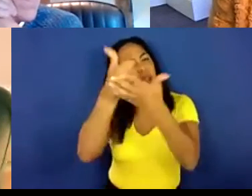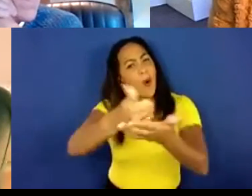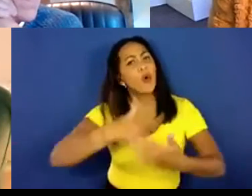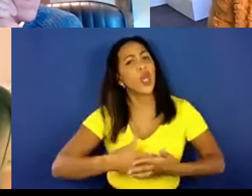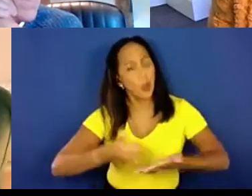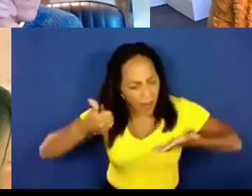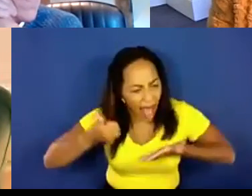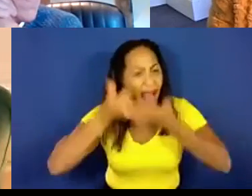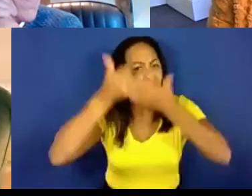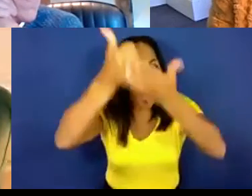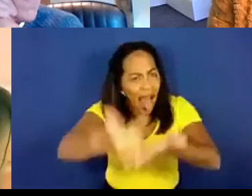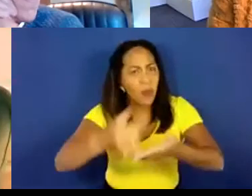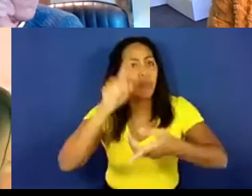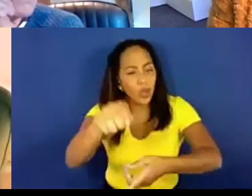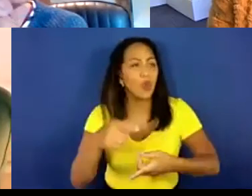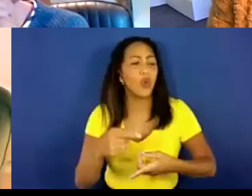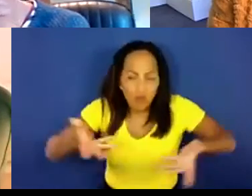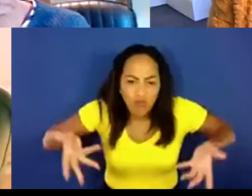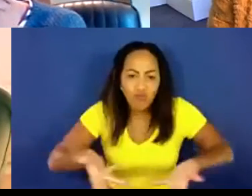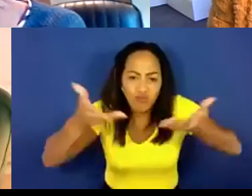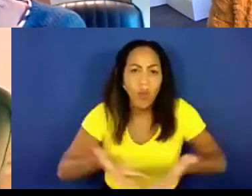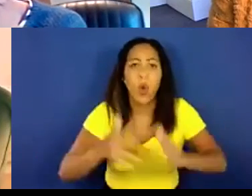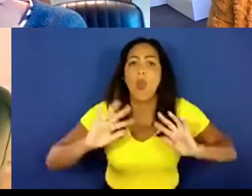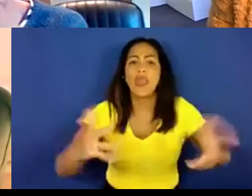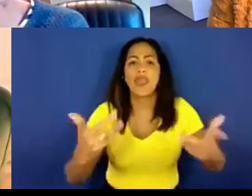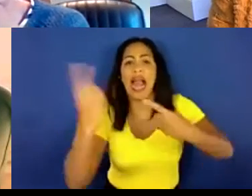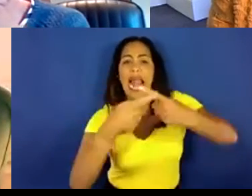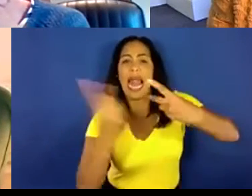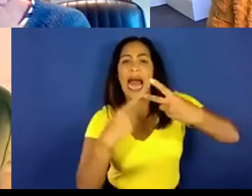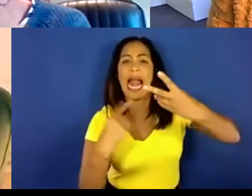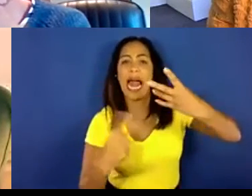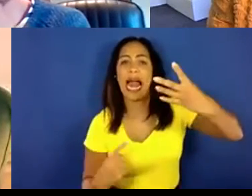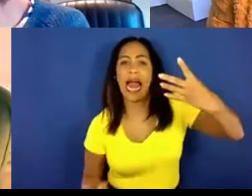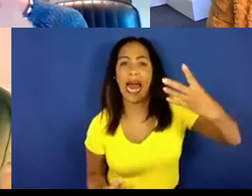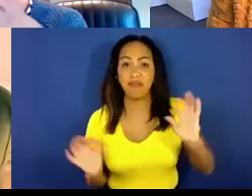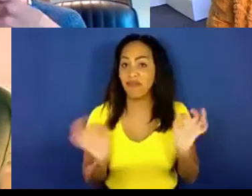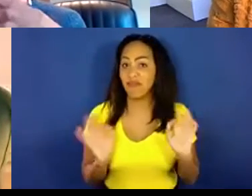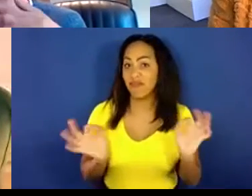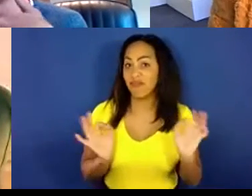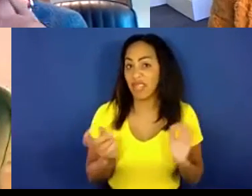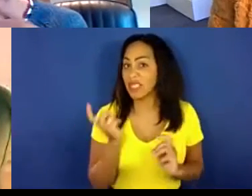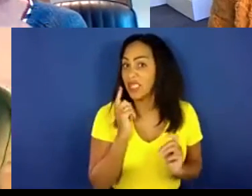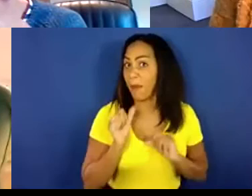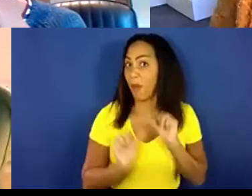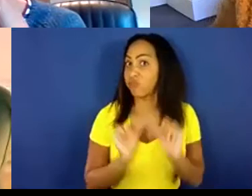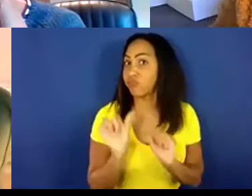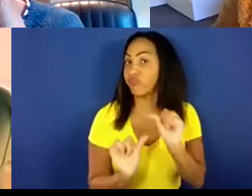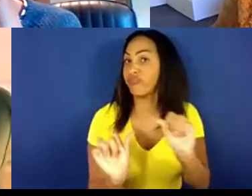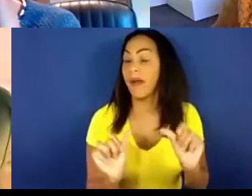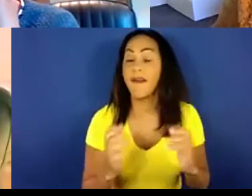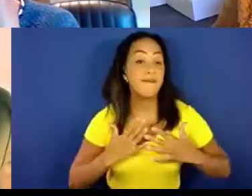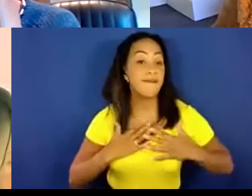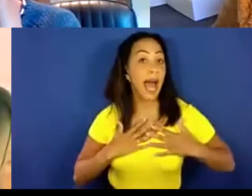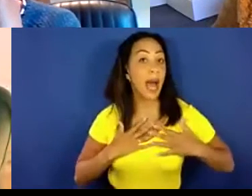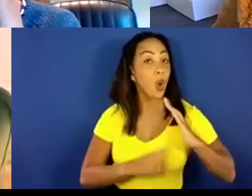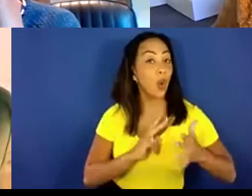little bureaucracy and red tape as possible. Also, from our point of view as an organisation and the